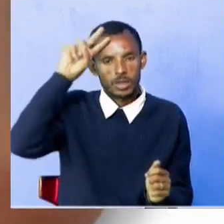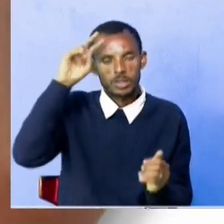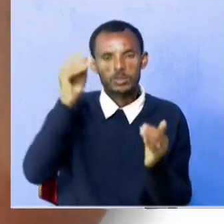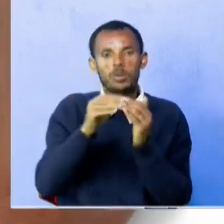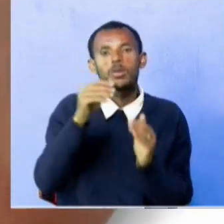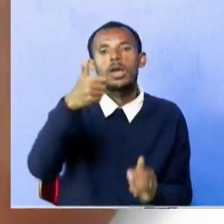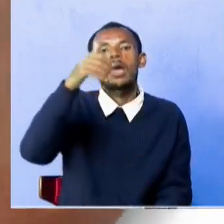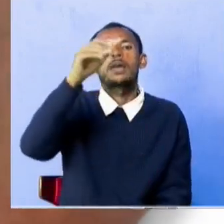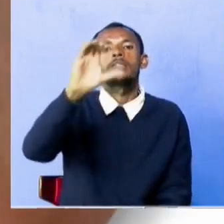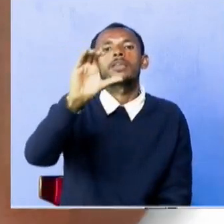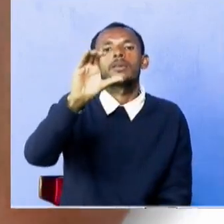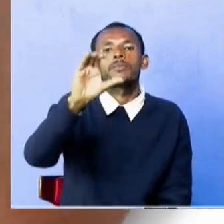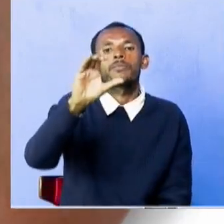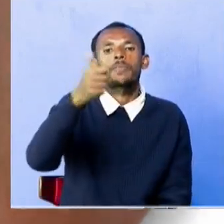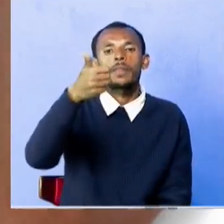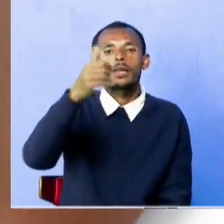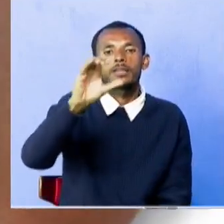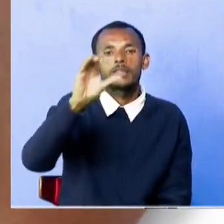square